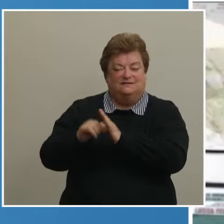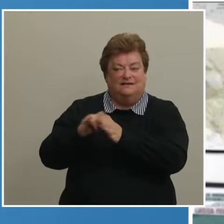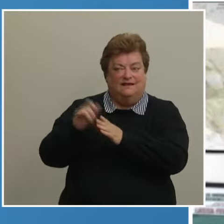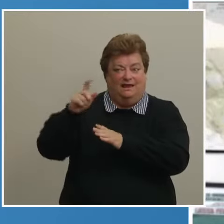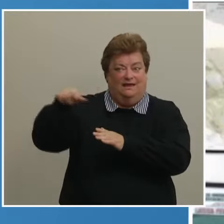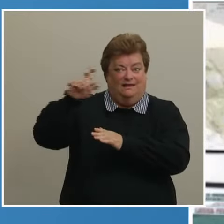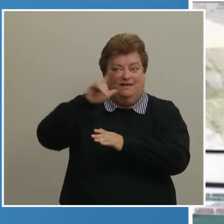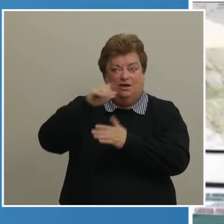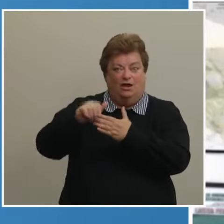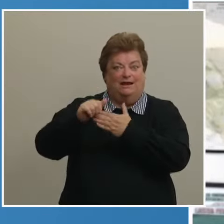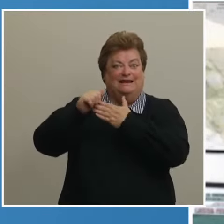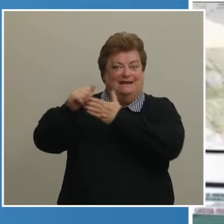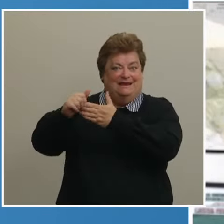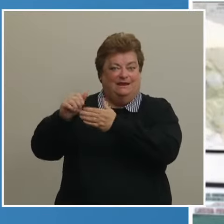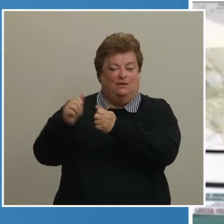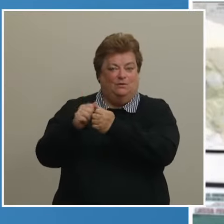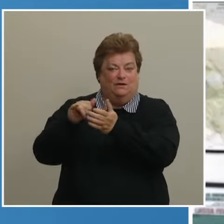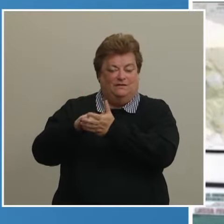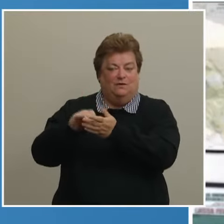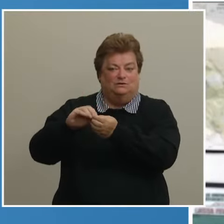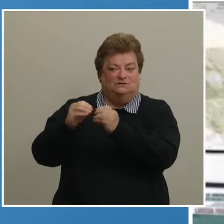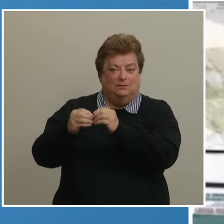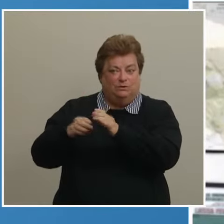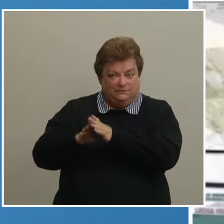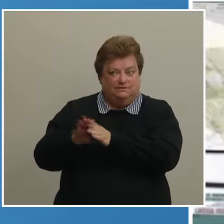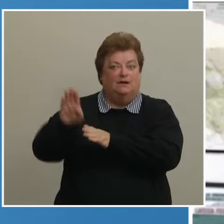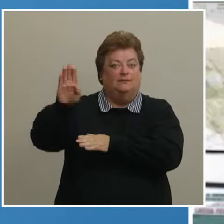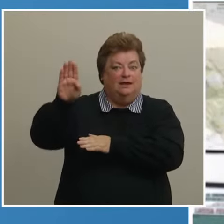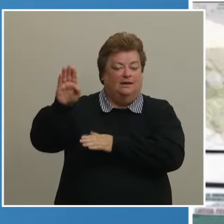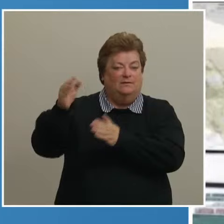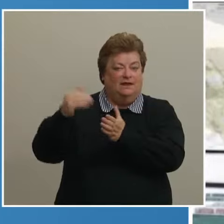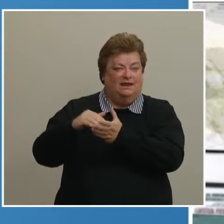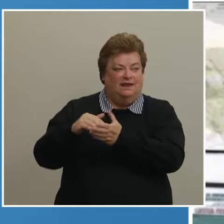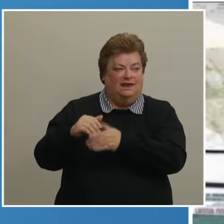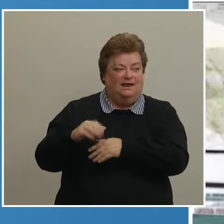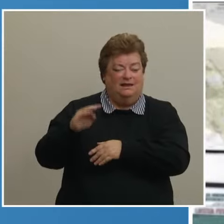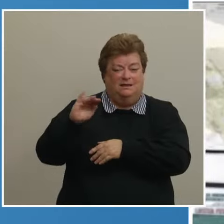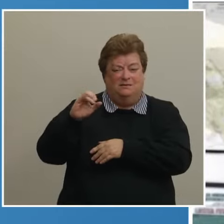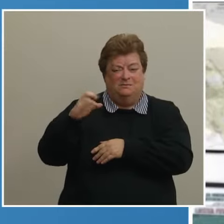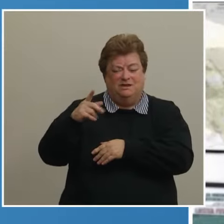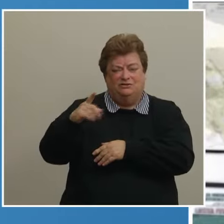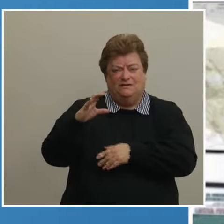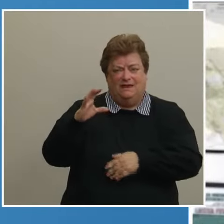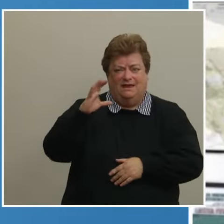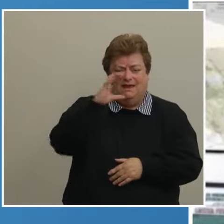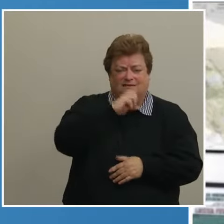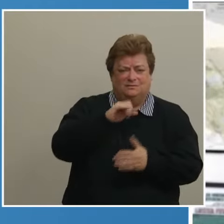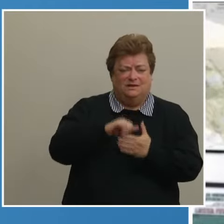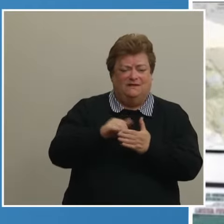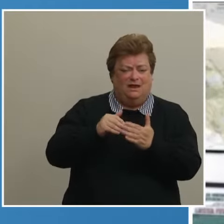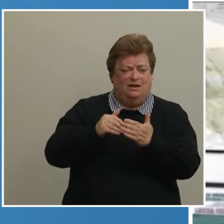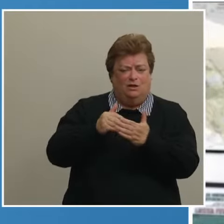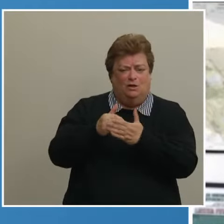leading this cresting wave of resurgence. In Michigan, it's estimated that close to